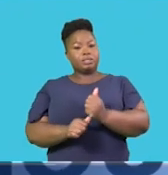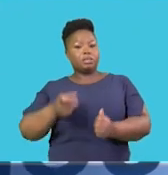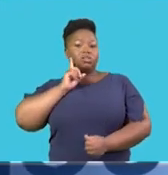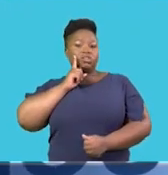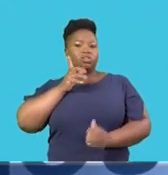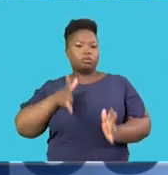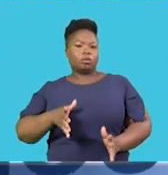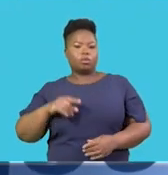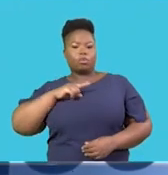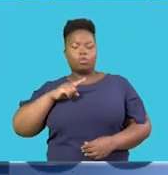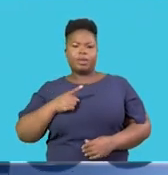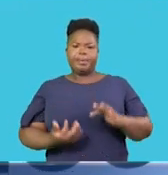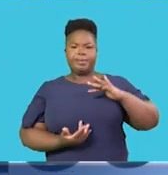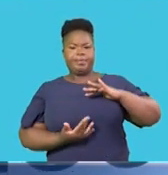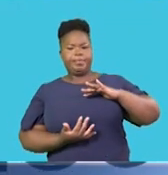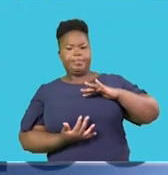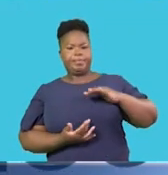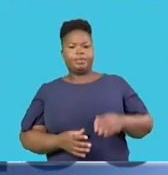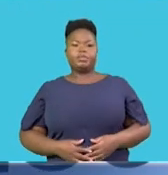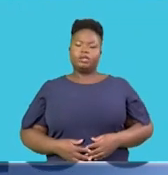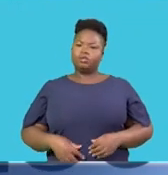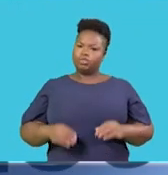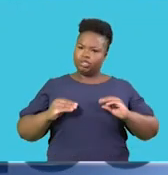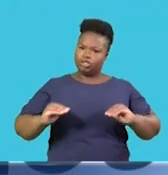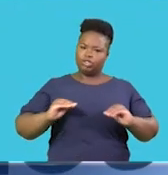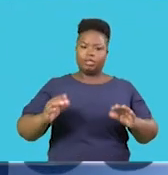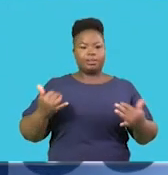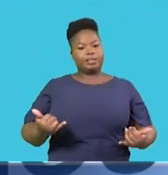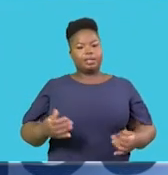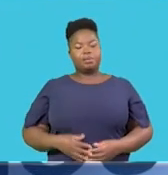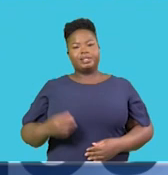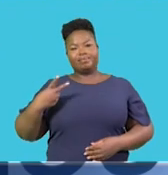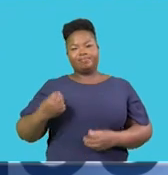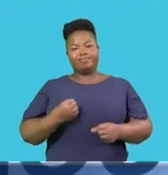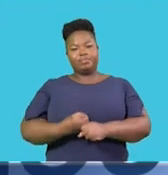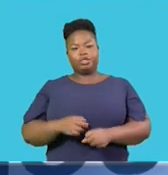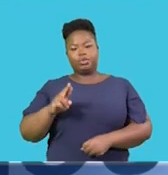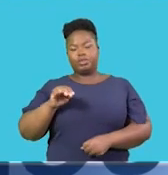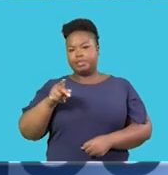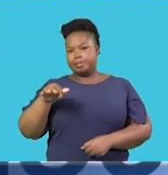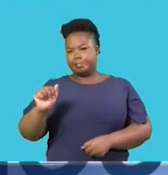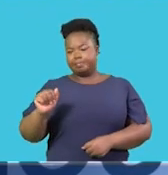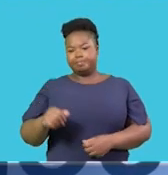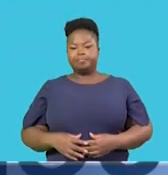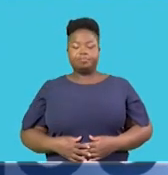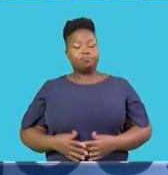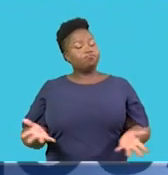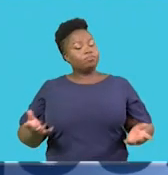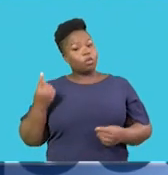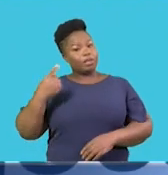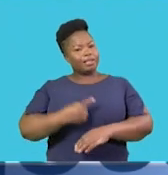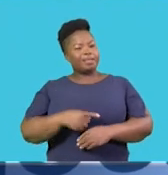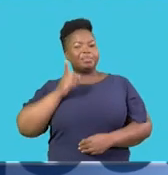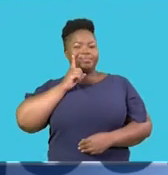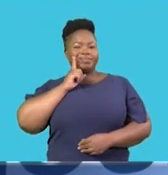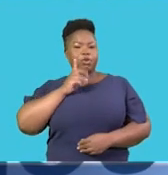of kibile le passion niko through teaching and then now I'm doing my second year ko UNISA kidira teaching. So one day linda ke